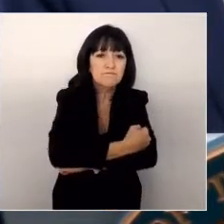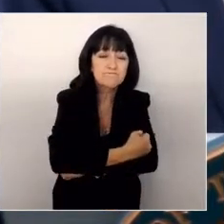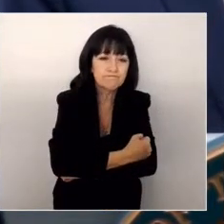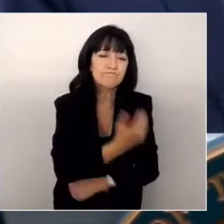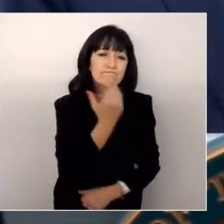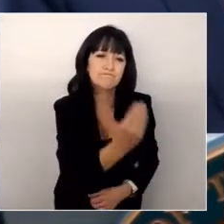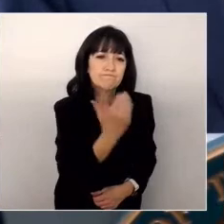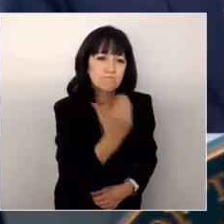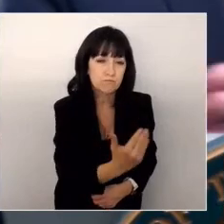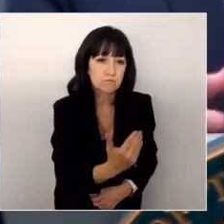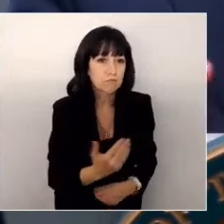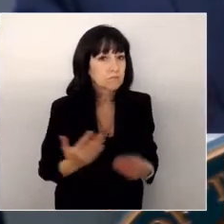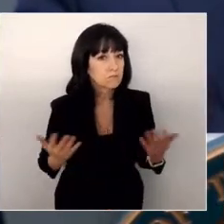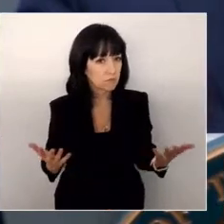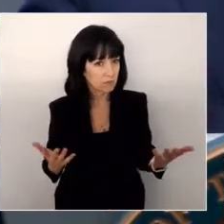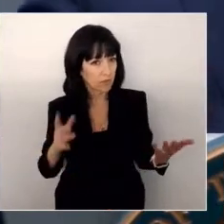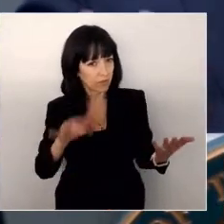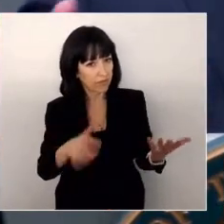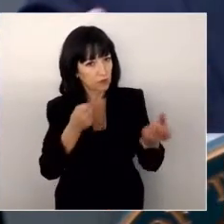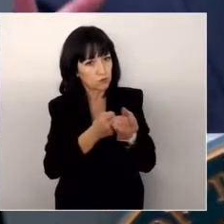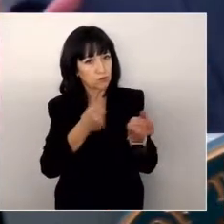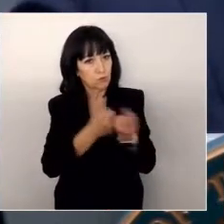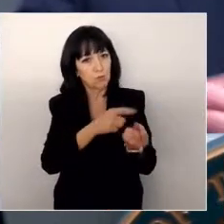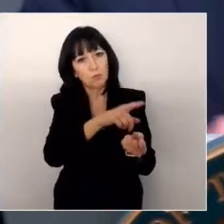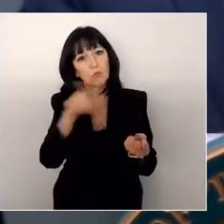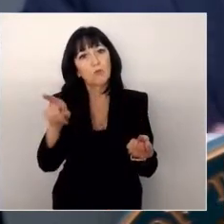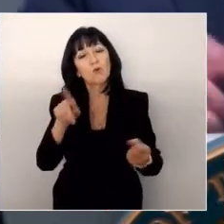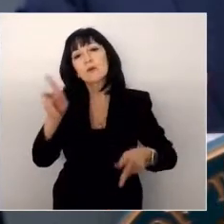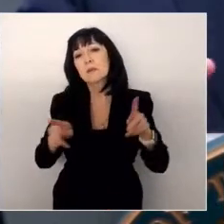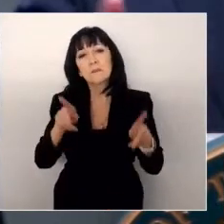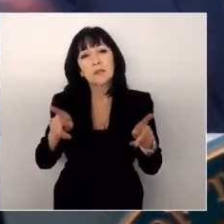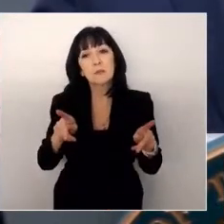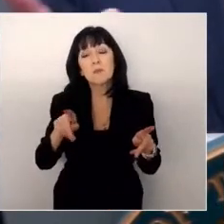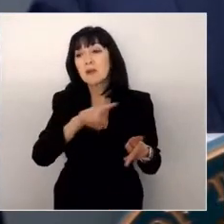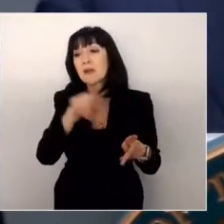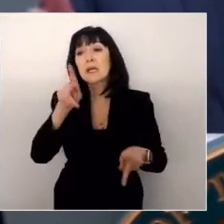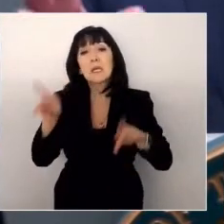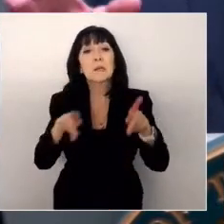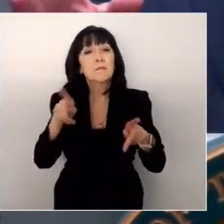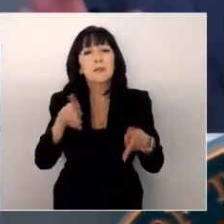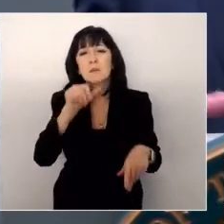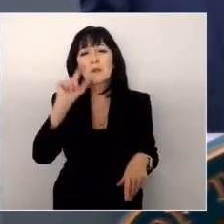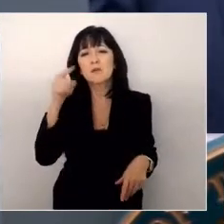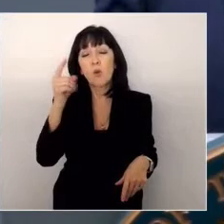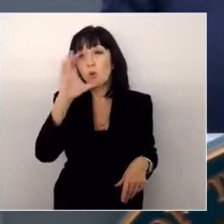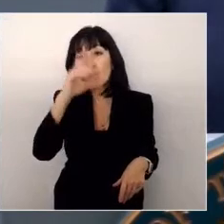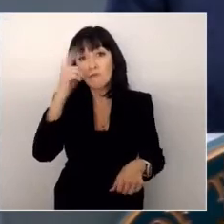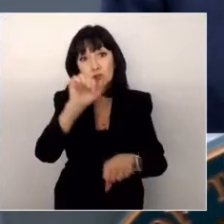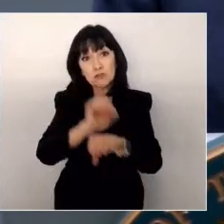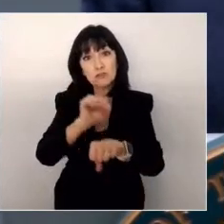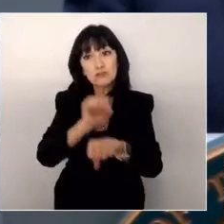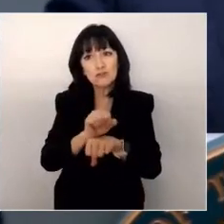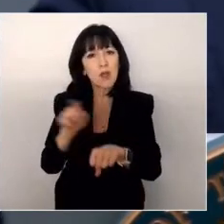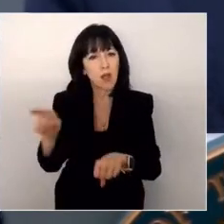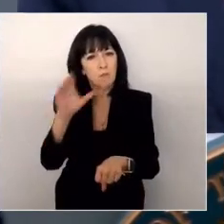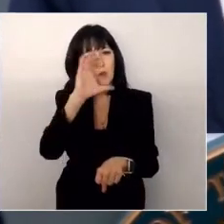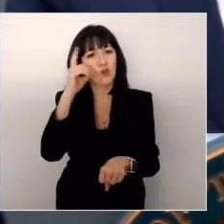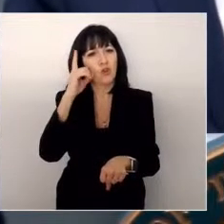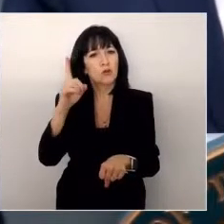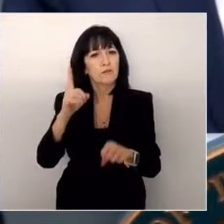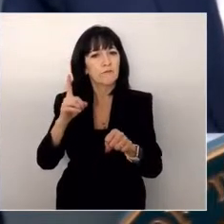there. We know workers are not just looking for a job today, they're looking for a way of life, especially as they start a young